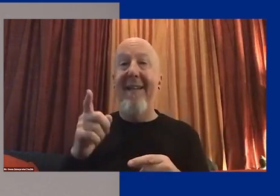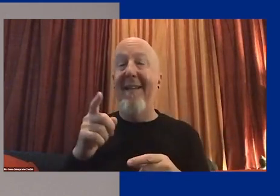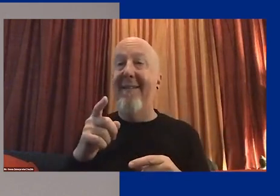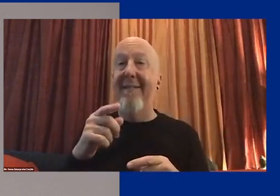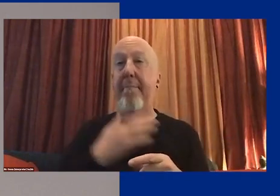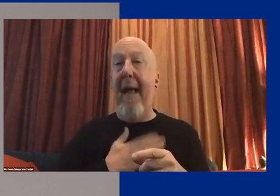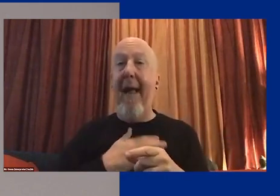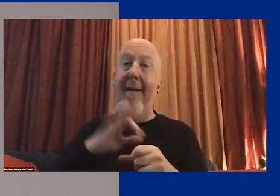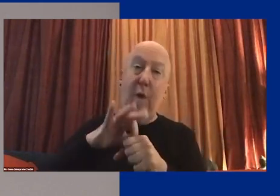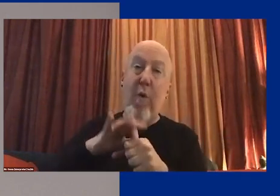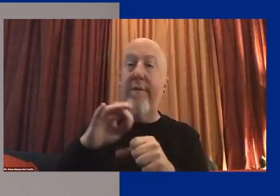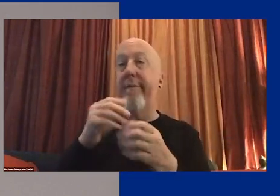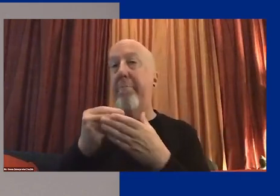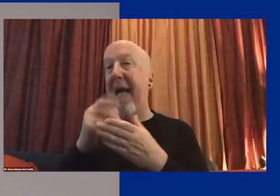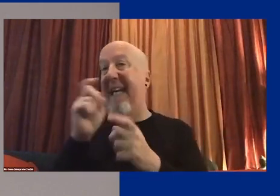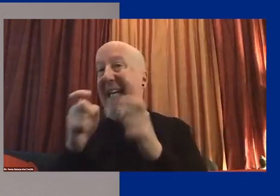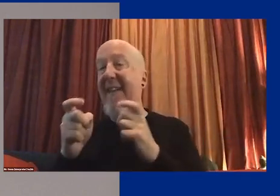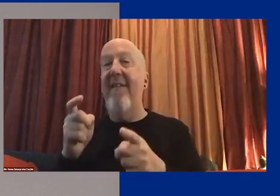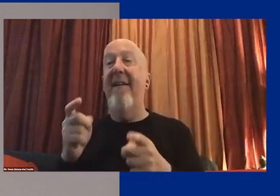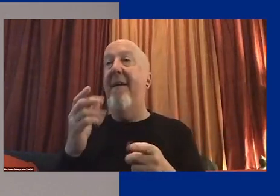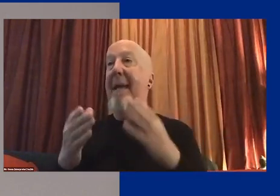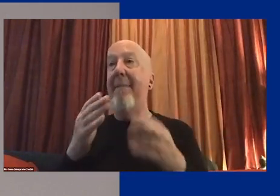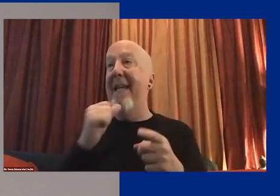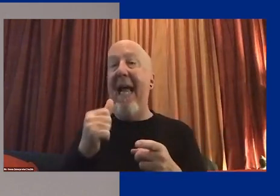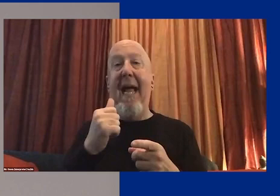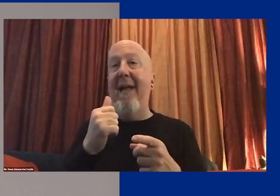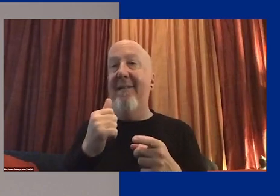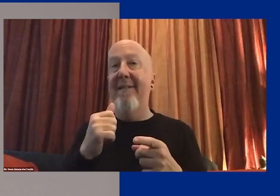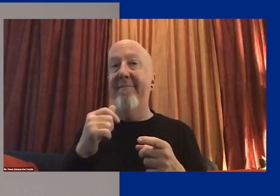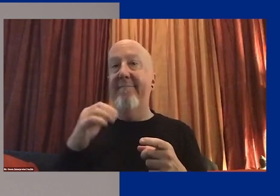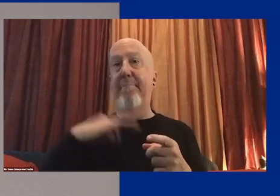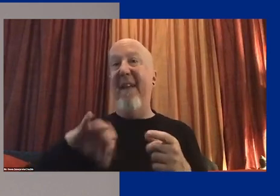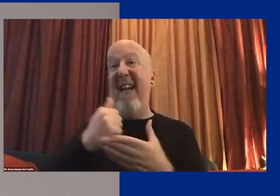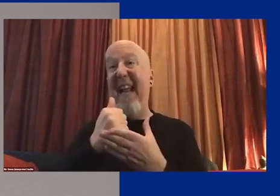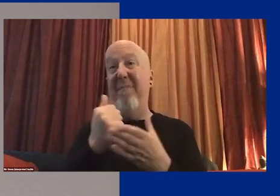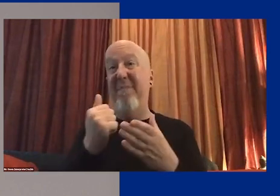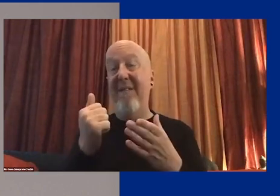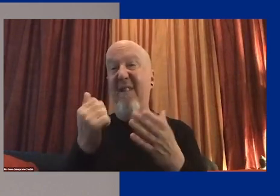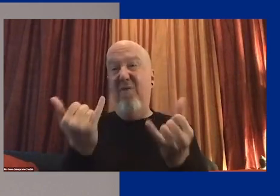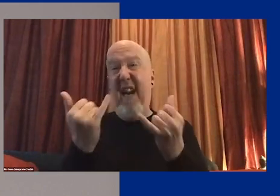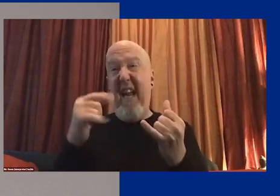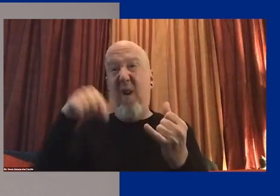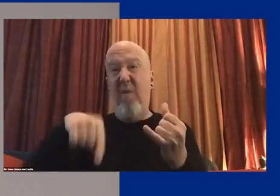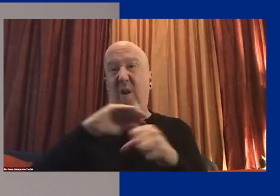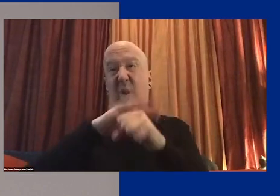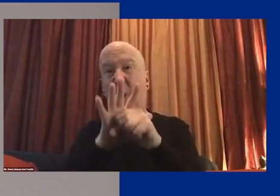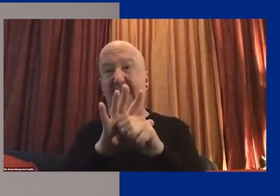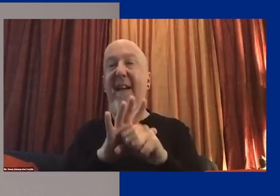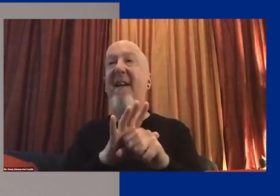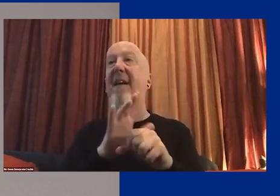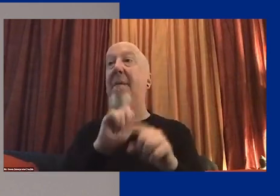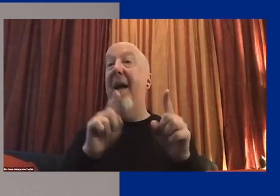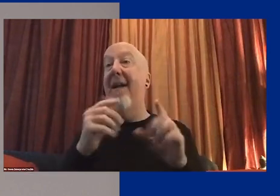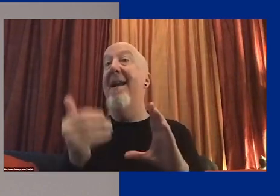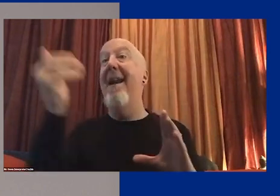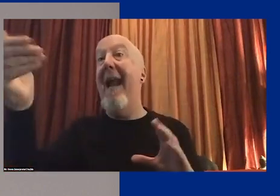long term, and it'll help make the next crisis, which invariably there will be one, that much easier to address